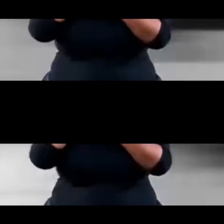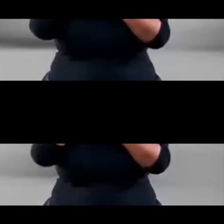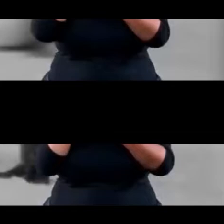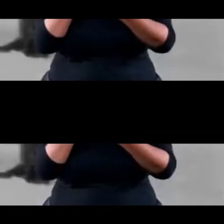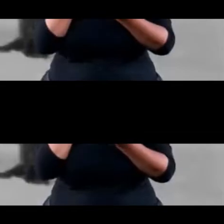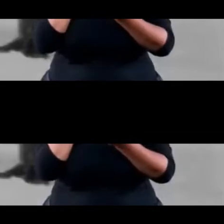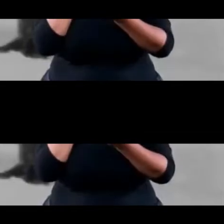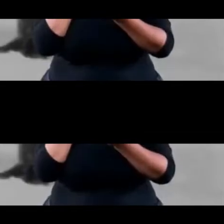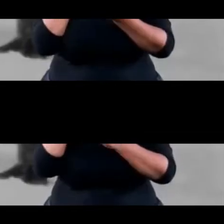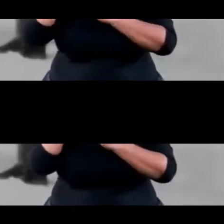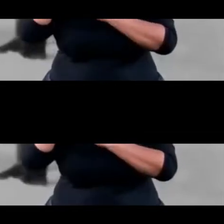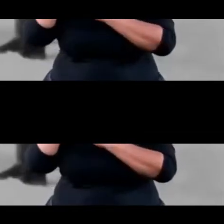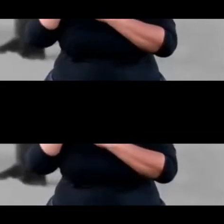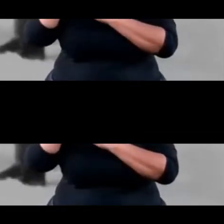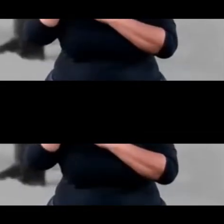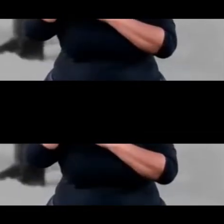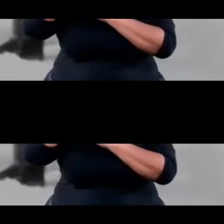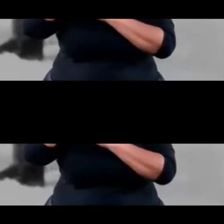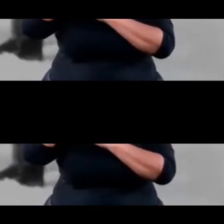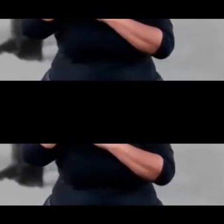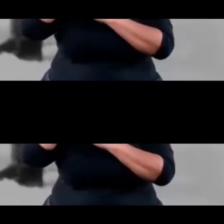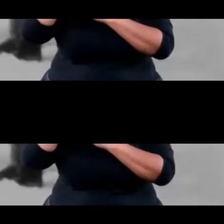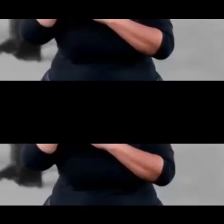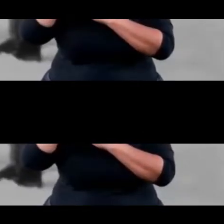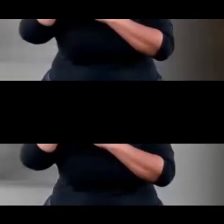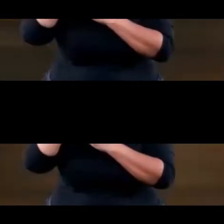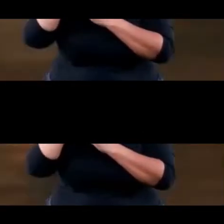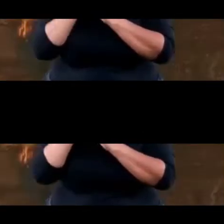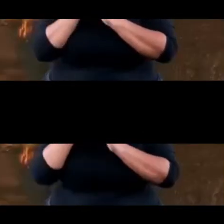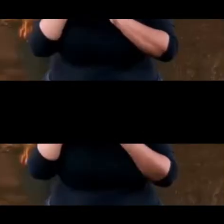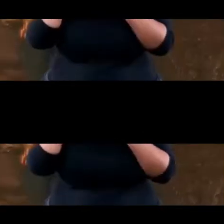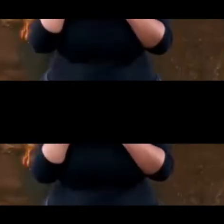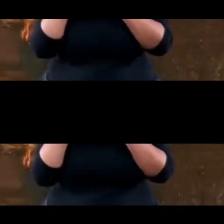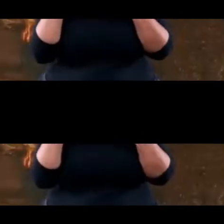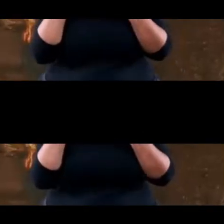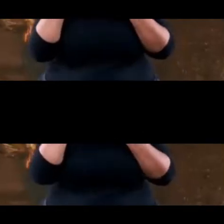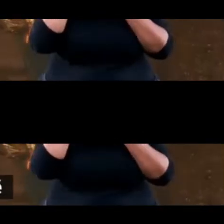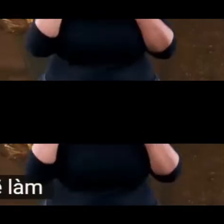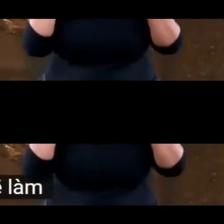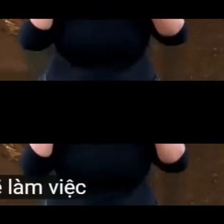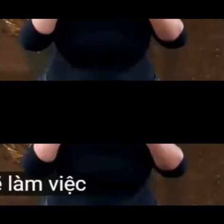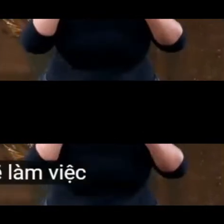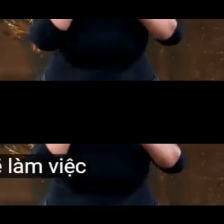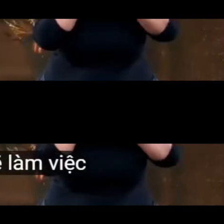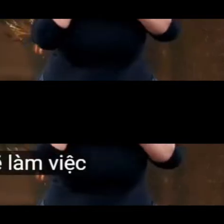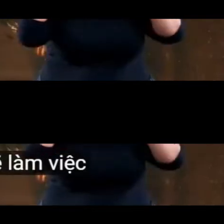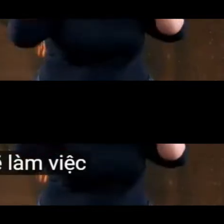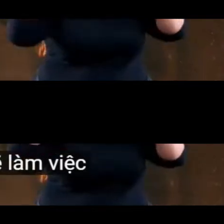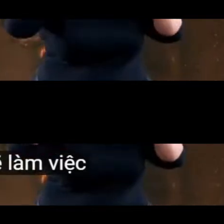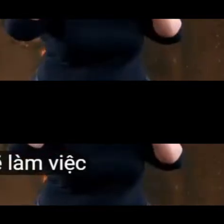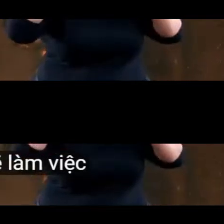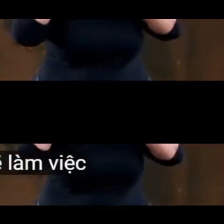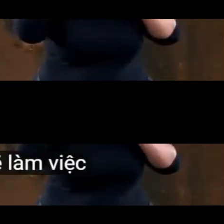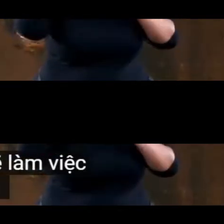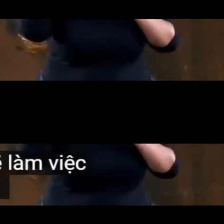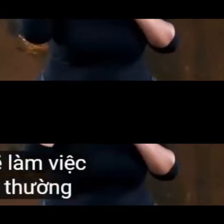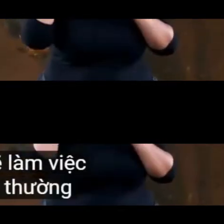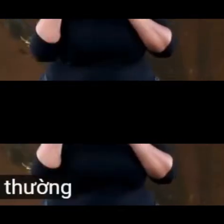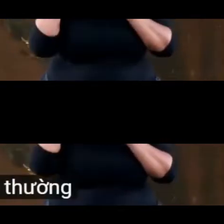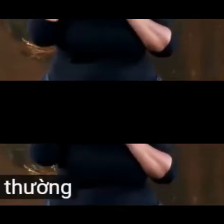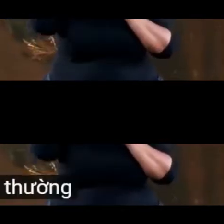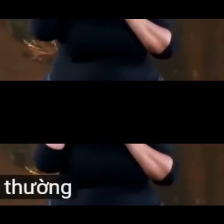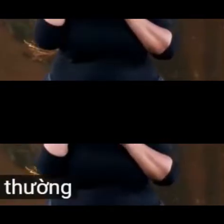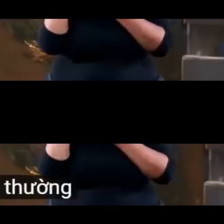job. Once they learned the trade, they would become journeymen. They would still work for a master, though, and earn